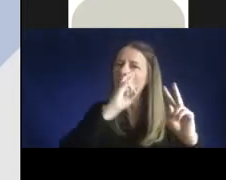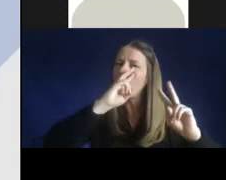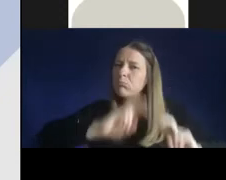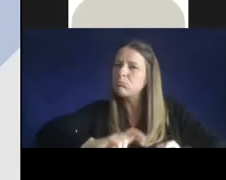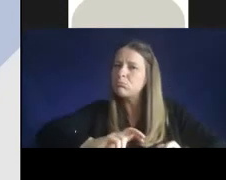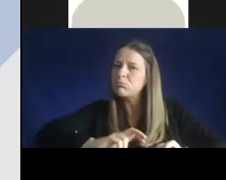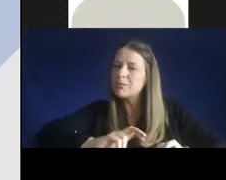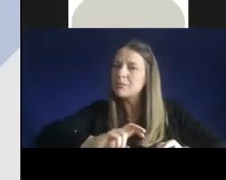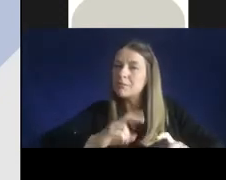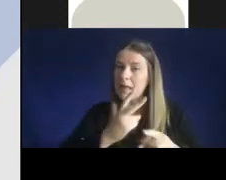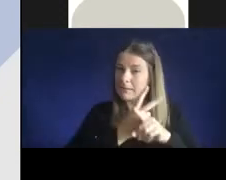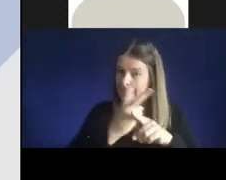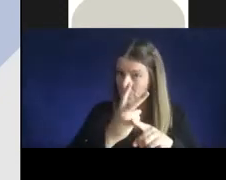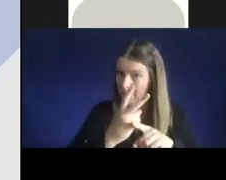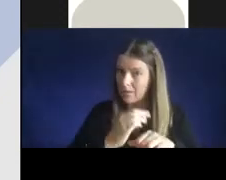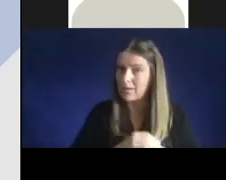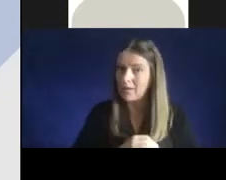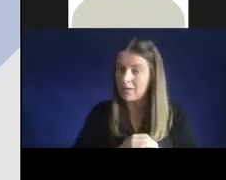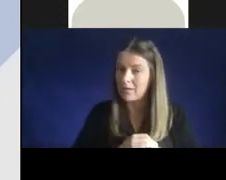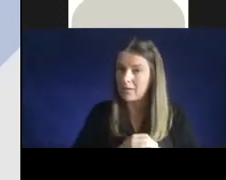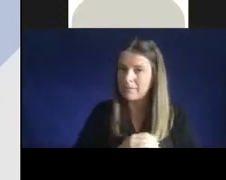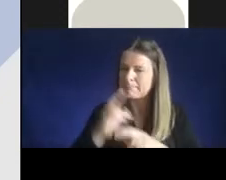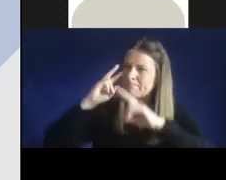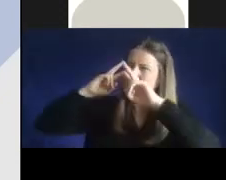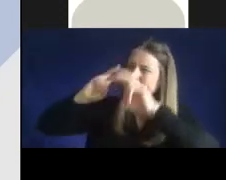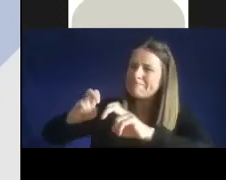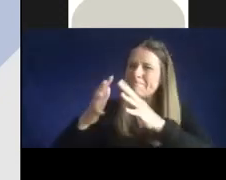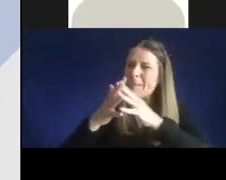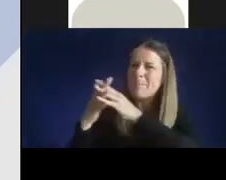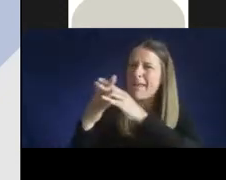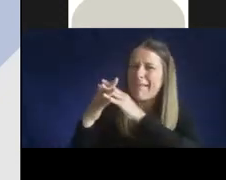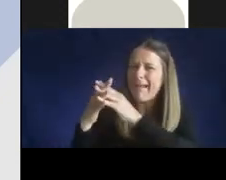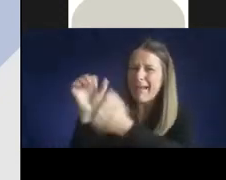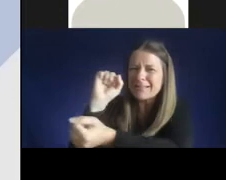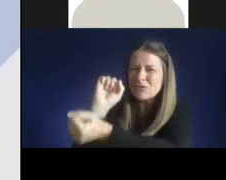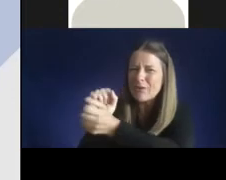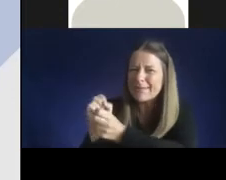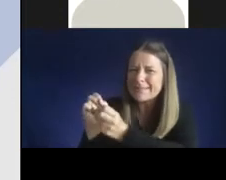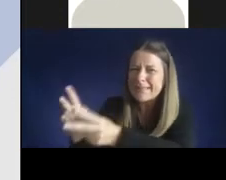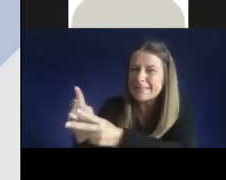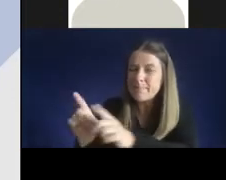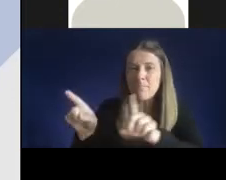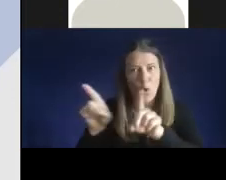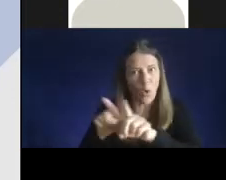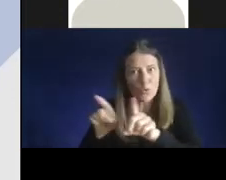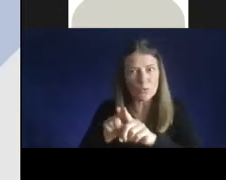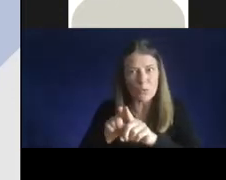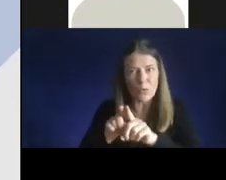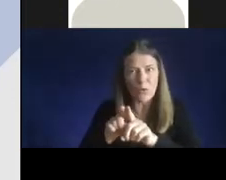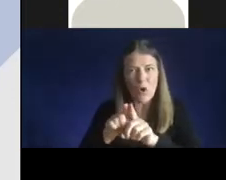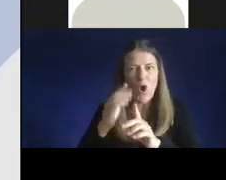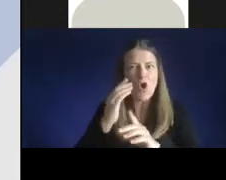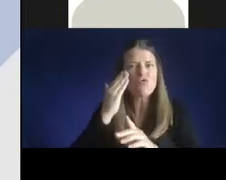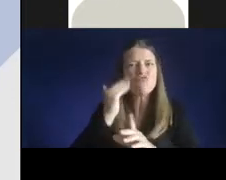In my second, we discussed the US penal system and the systemic racism and